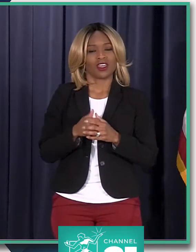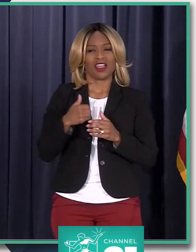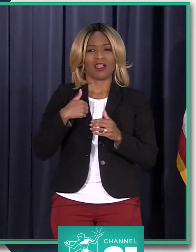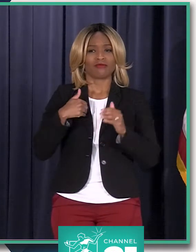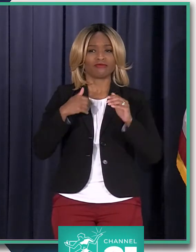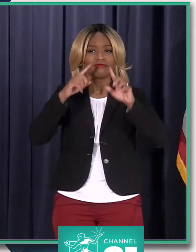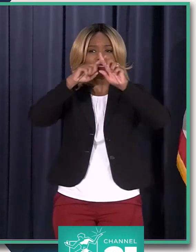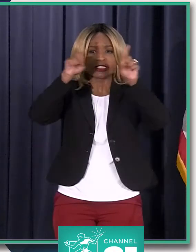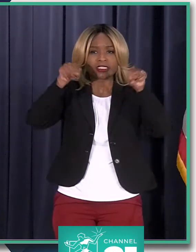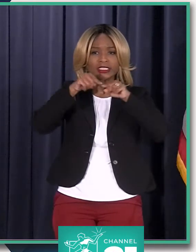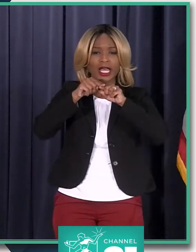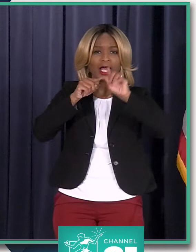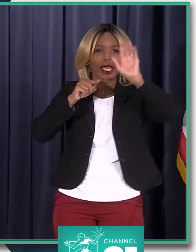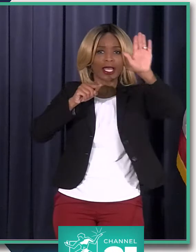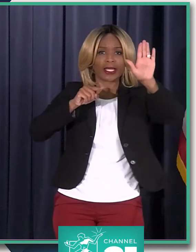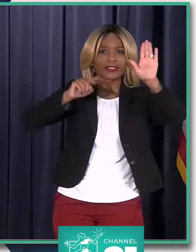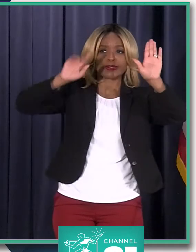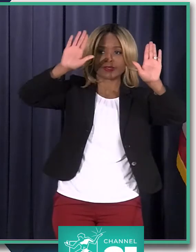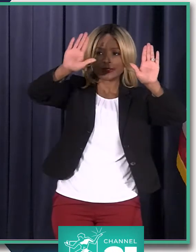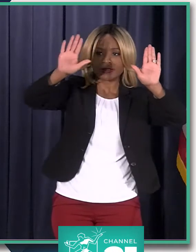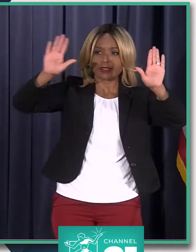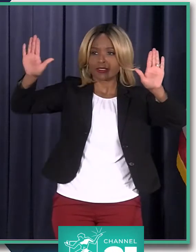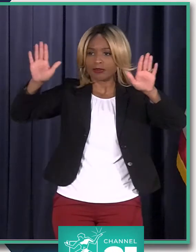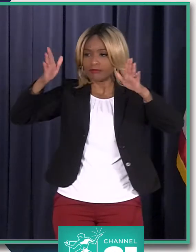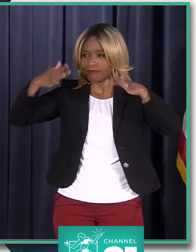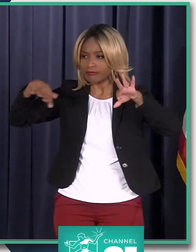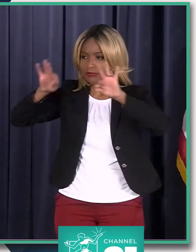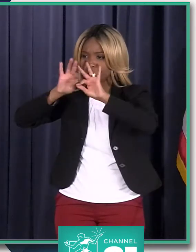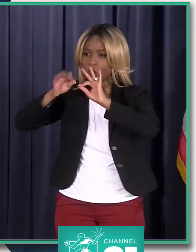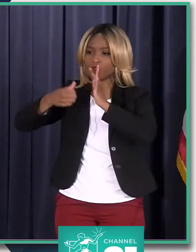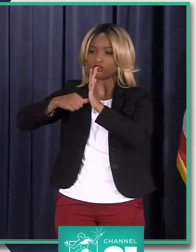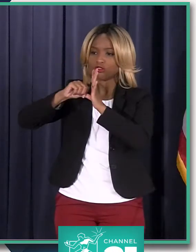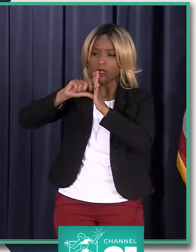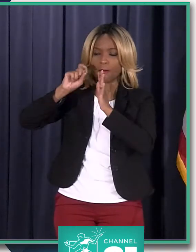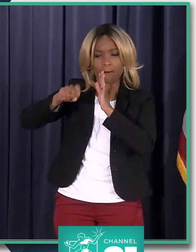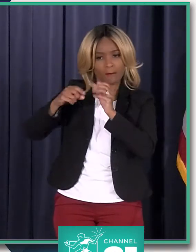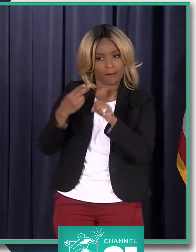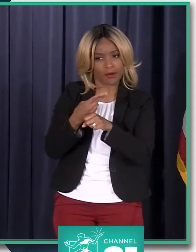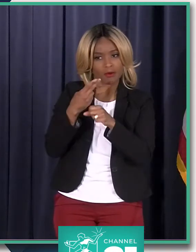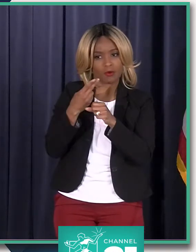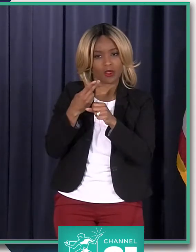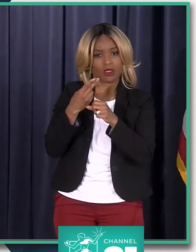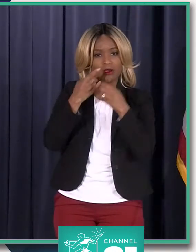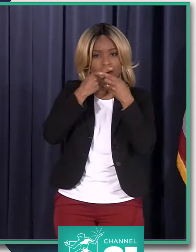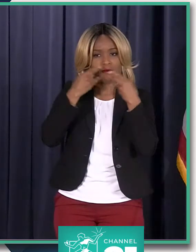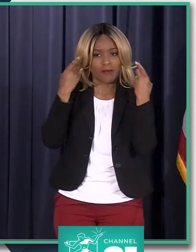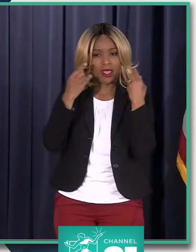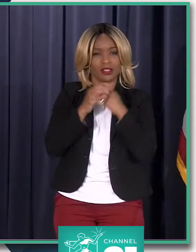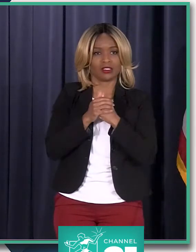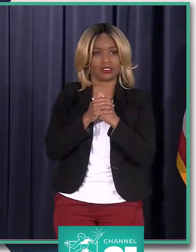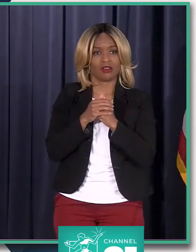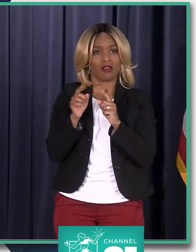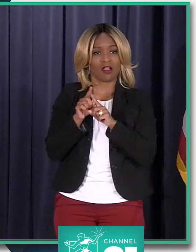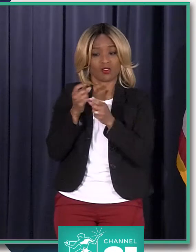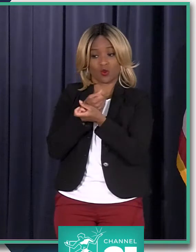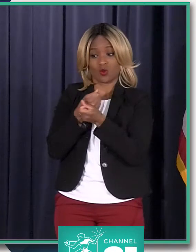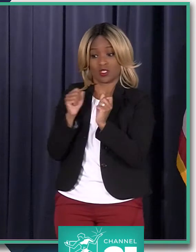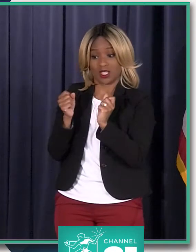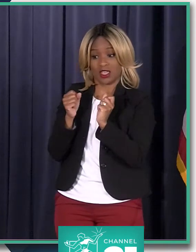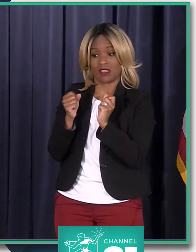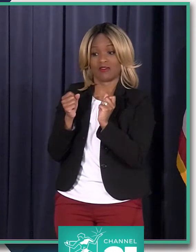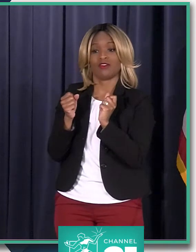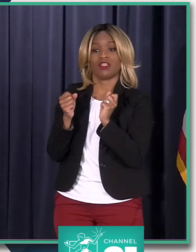signs up. We emphasized how important it is because you have to wear your mask. Then we put in the safety protocols that I talked about